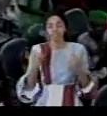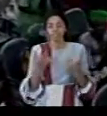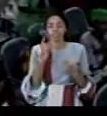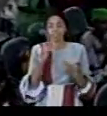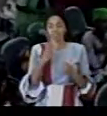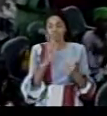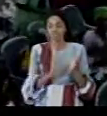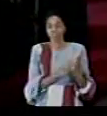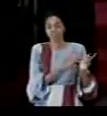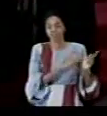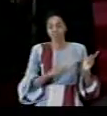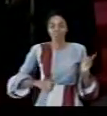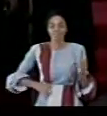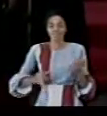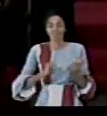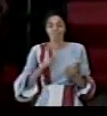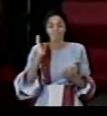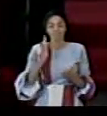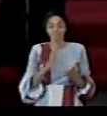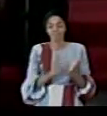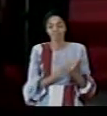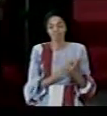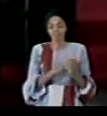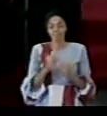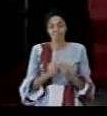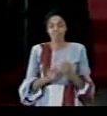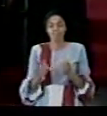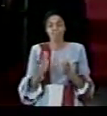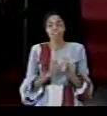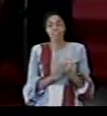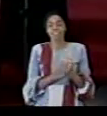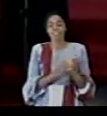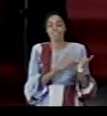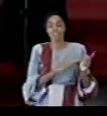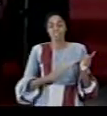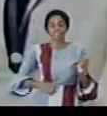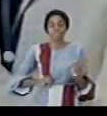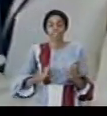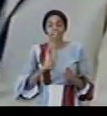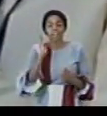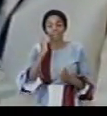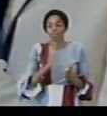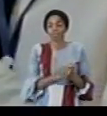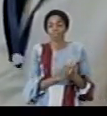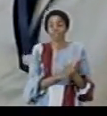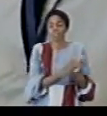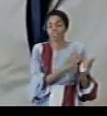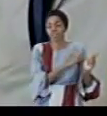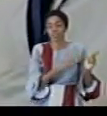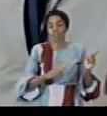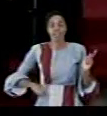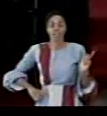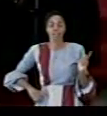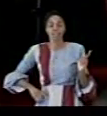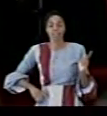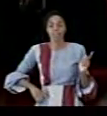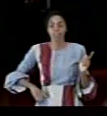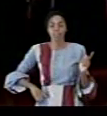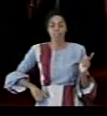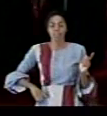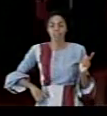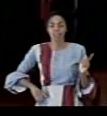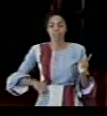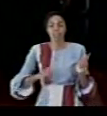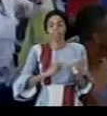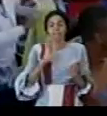praise the Lord now. I will praise him every day. Praise him every day. I will praise the Lord. Oh, brother, praise